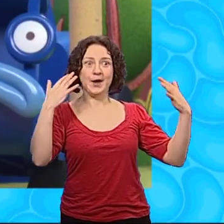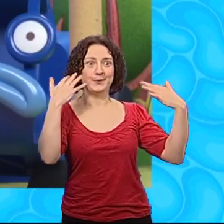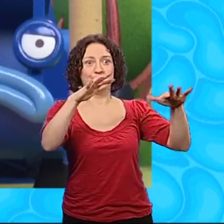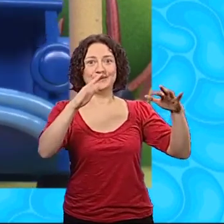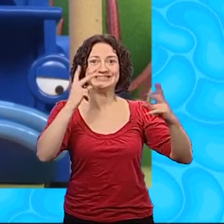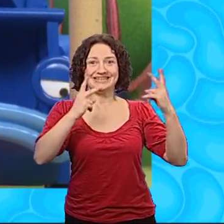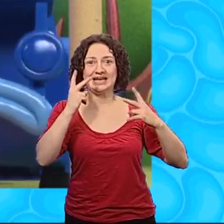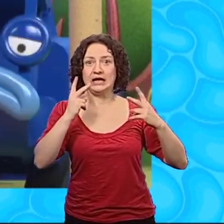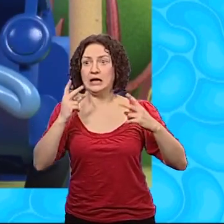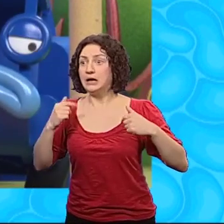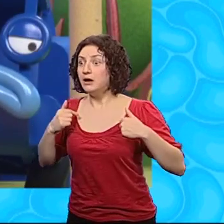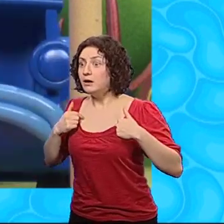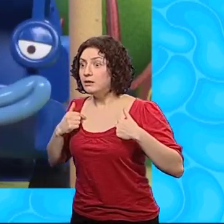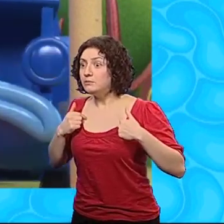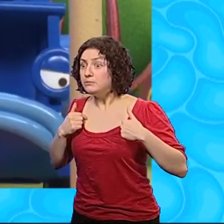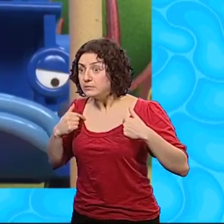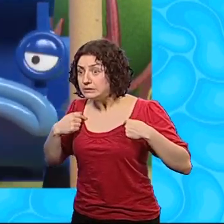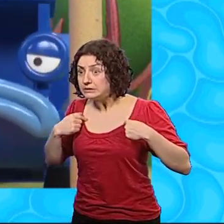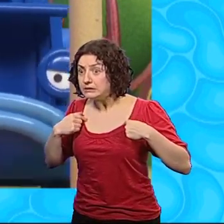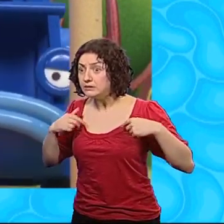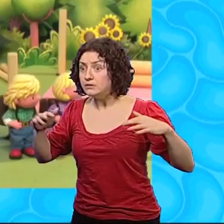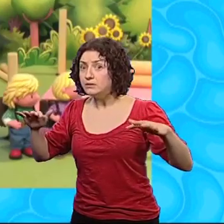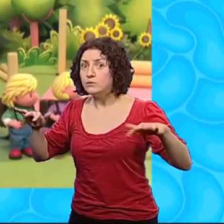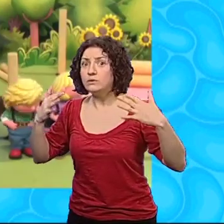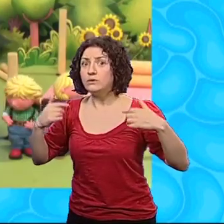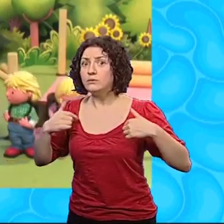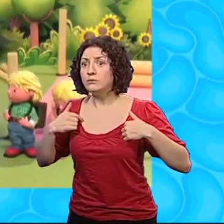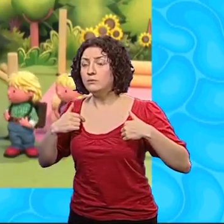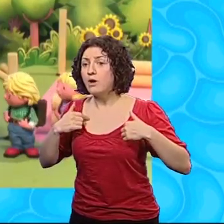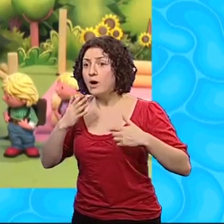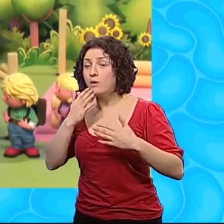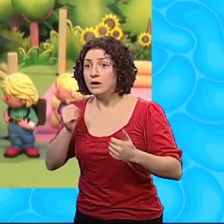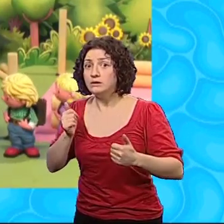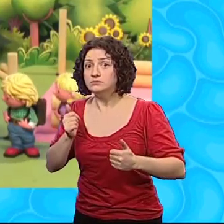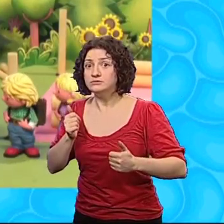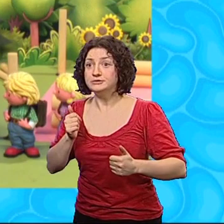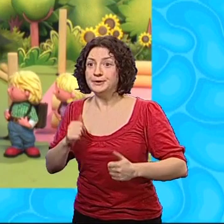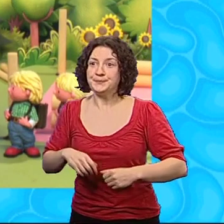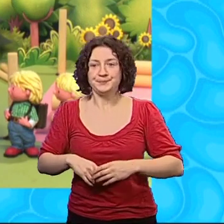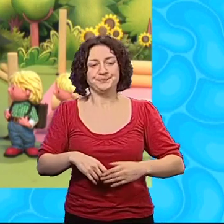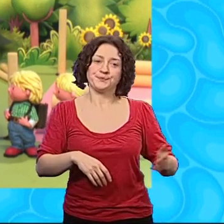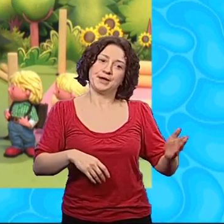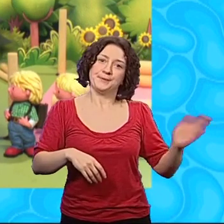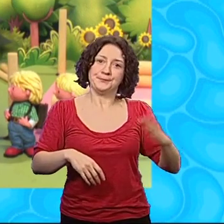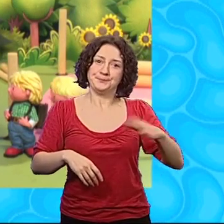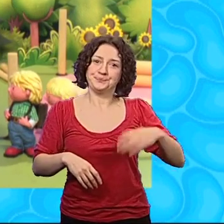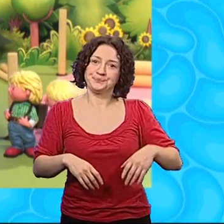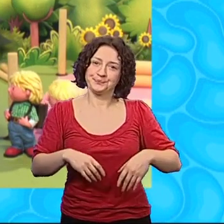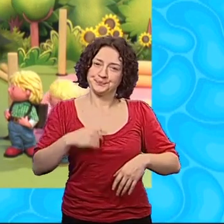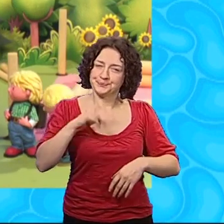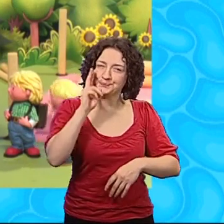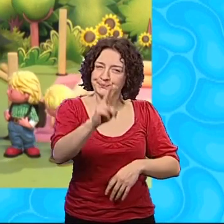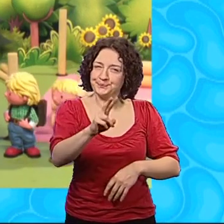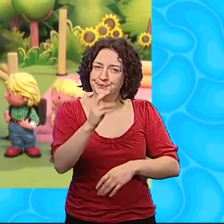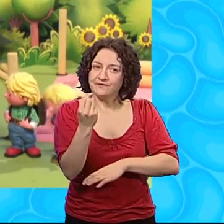star? Oh, thanks very much. Come on, Farmer Pickles. Let's see those sunflower fields. Right